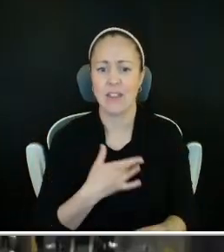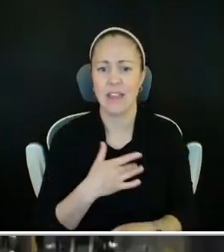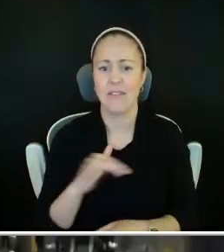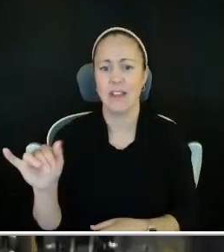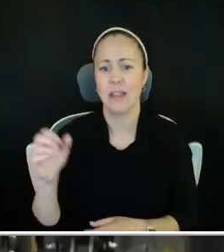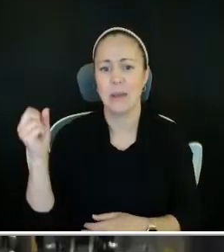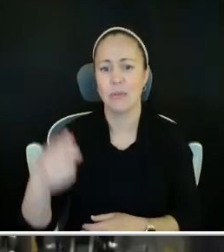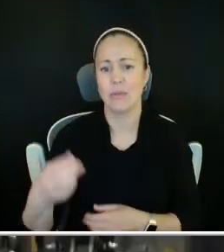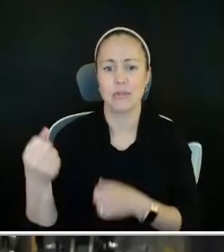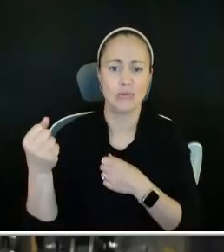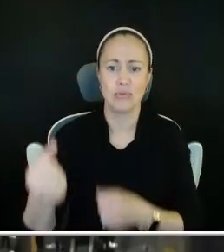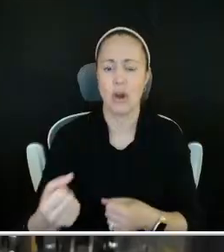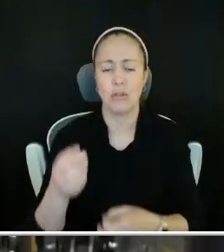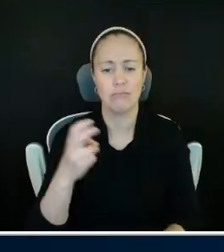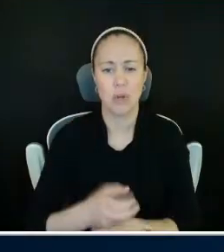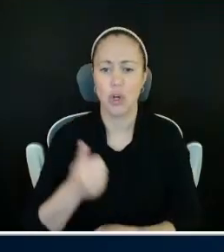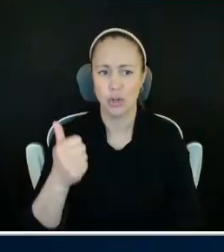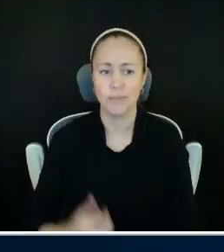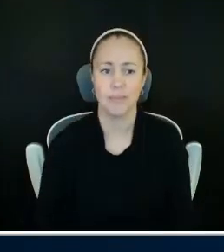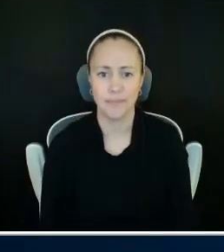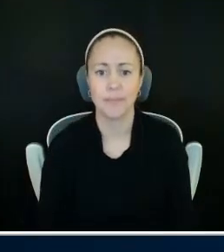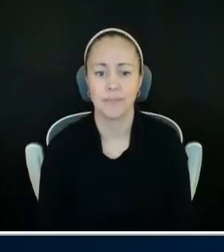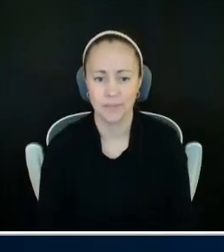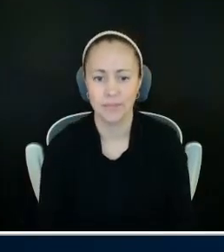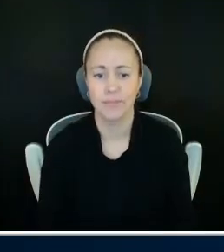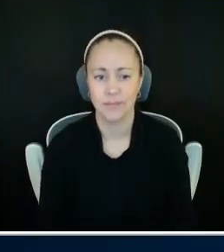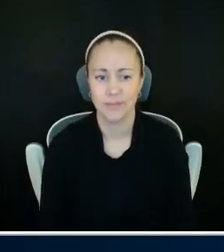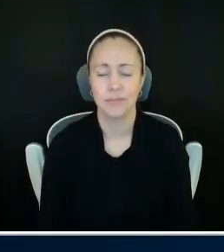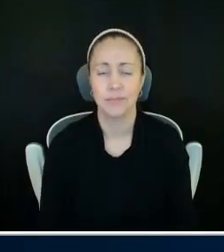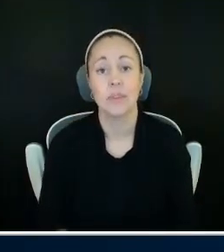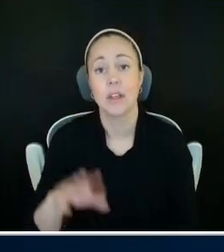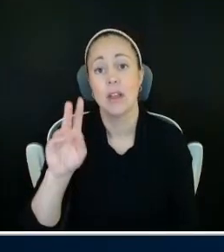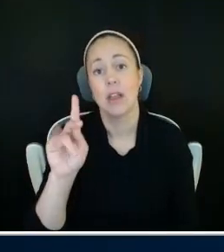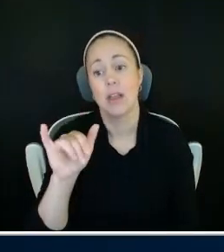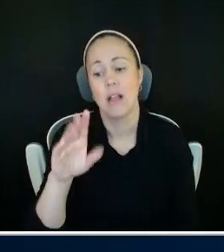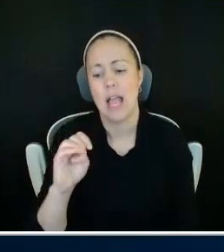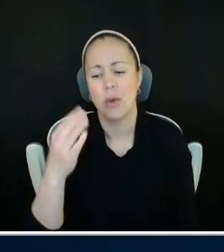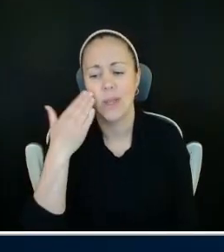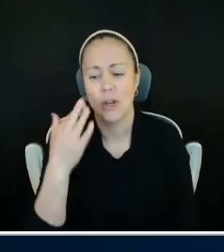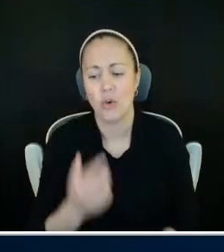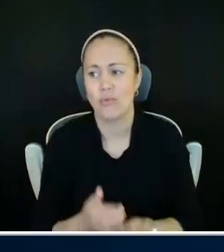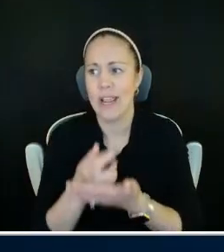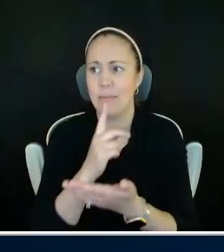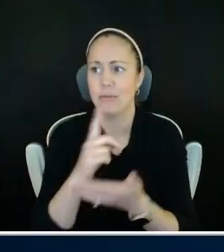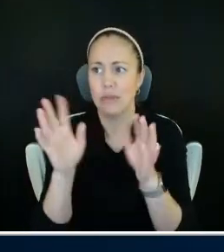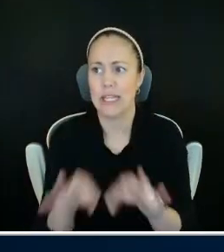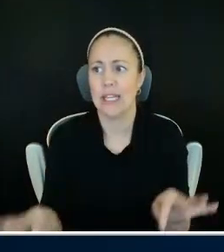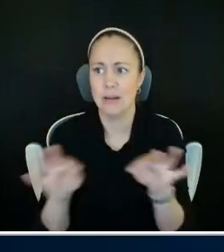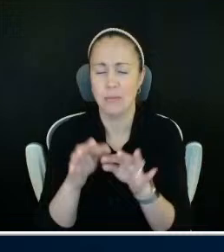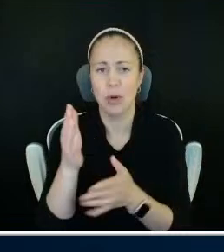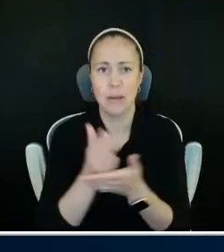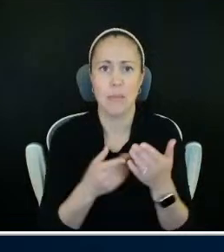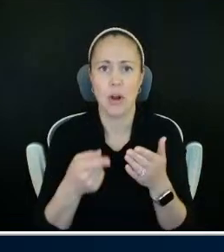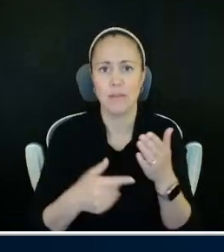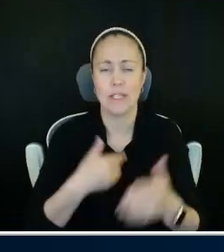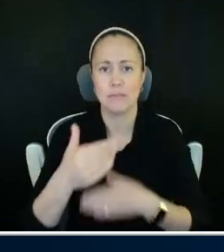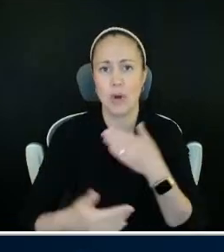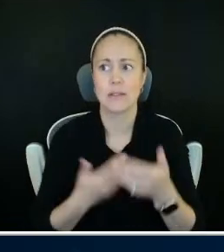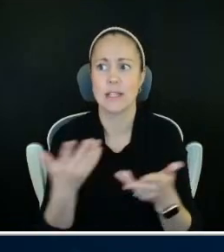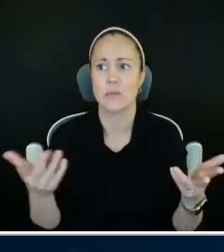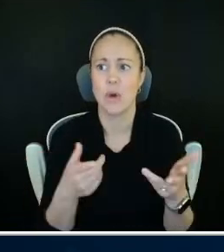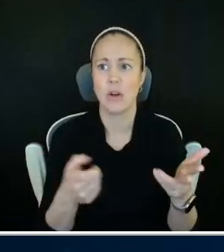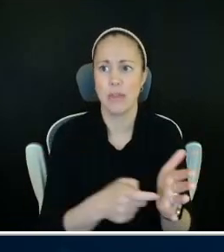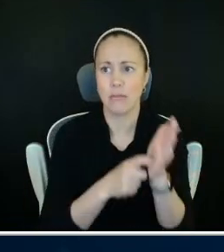That's awesome. Kyle, we know rehab is such a huge part of this process. So what are the key exercises that you have